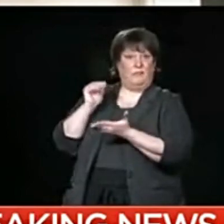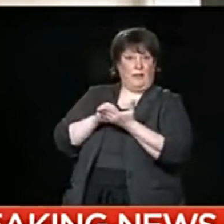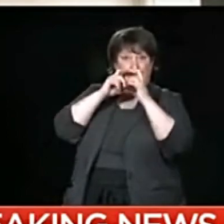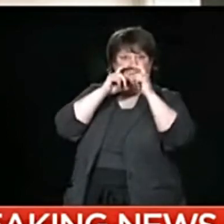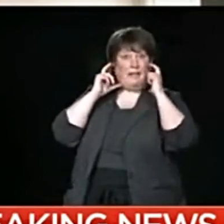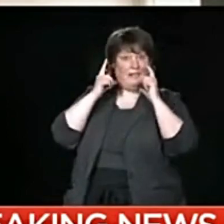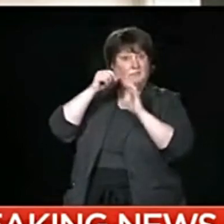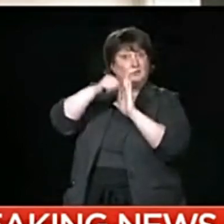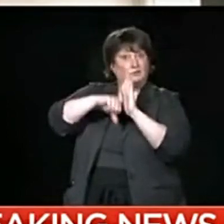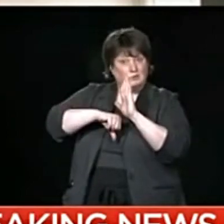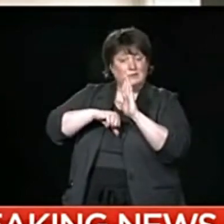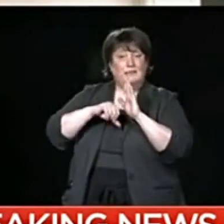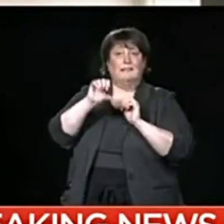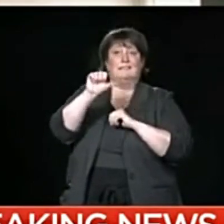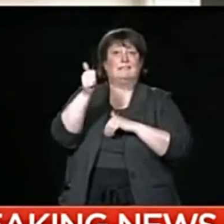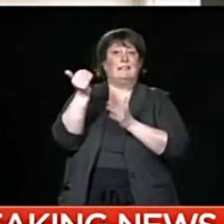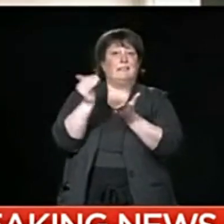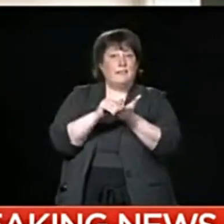out.